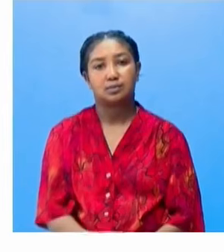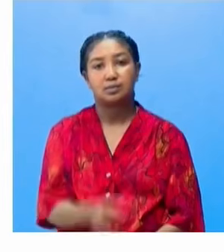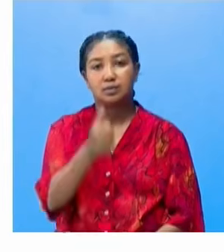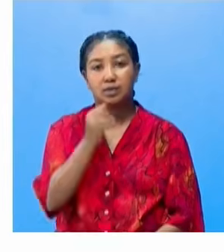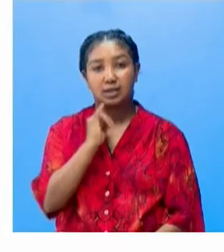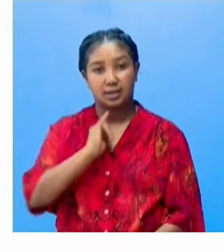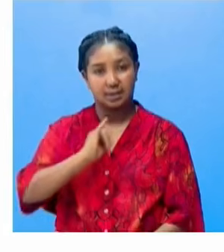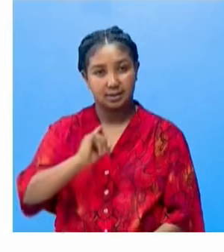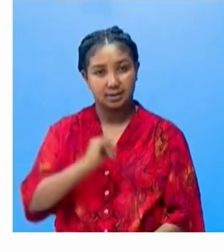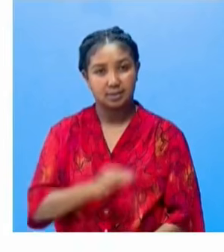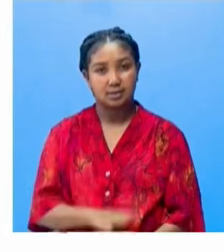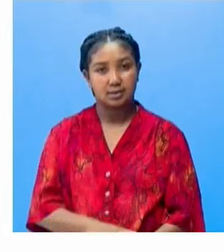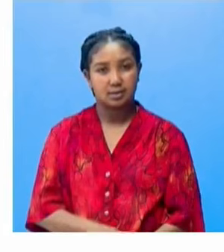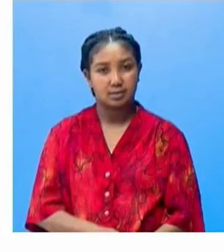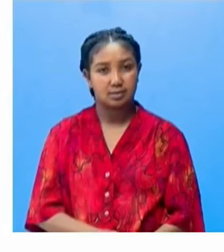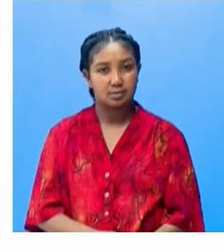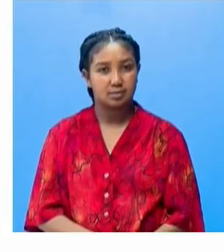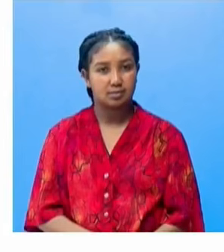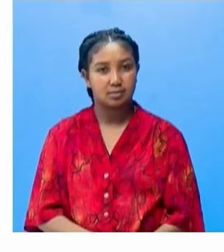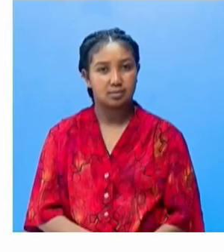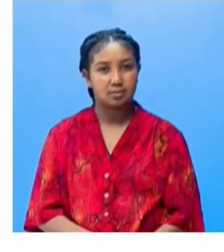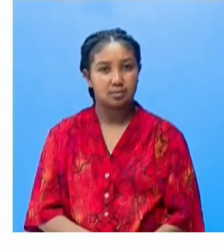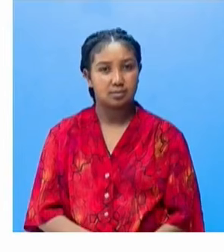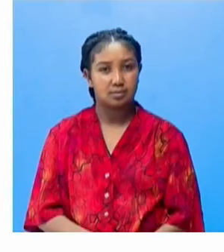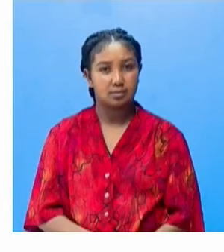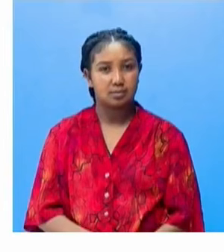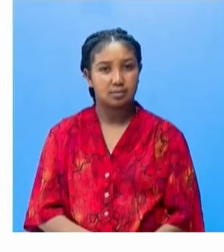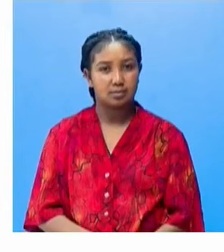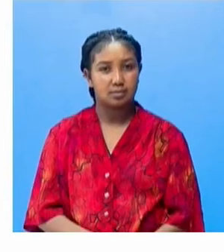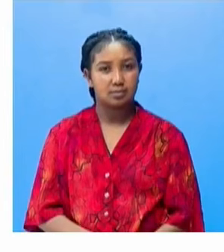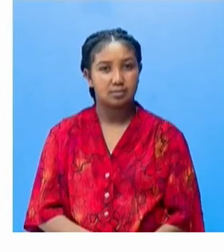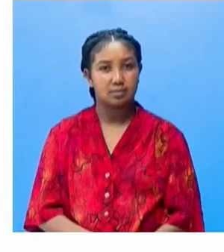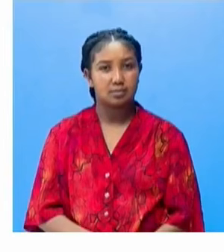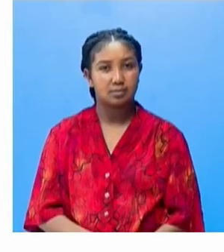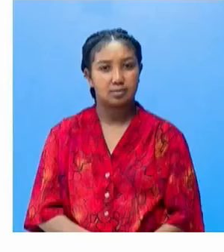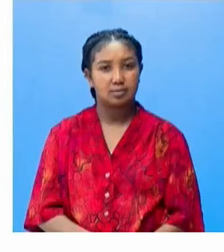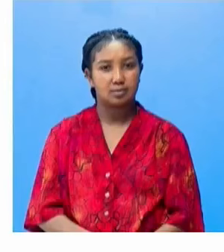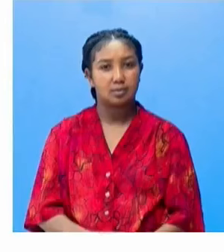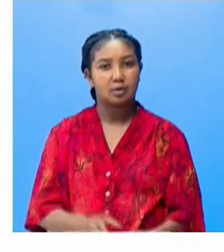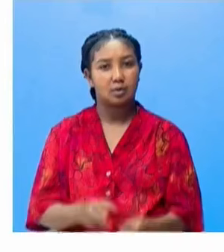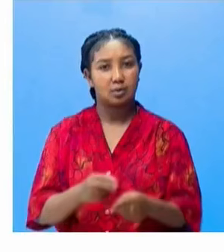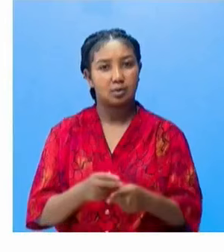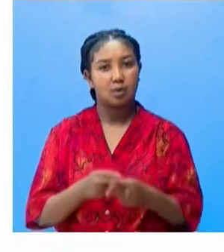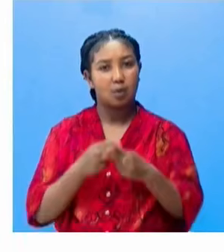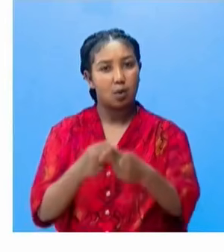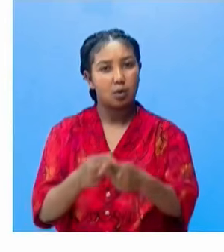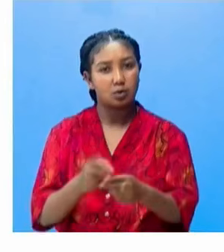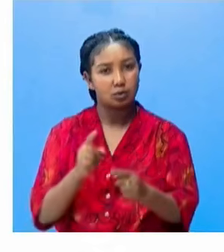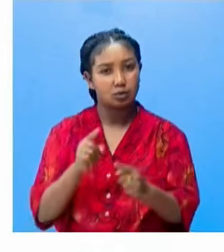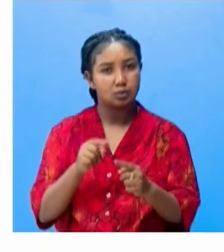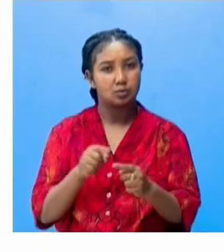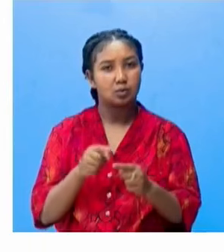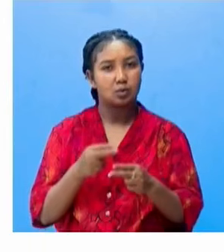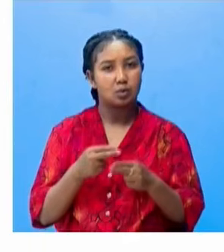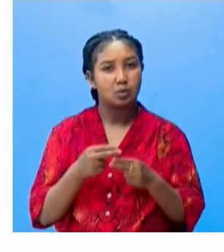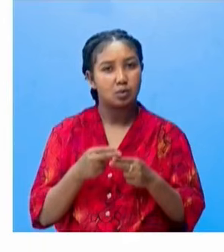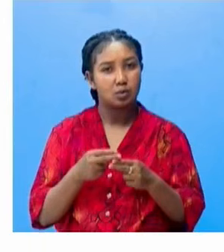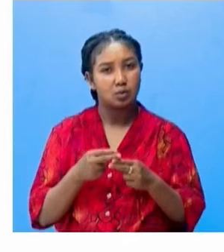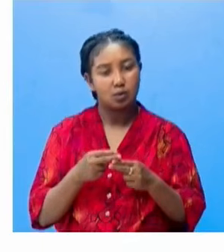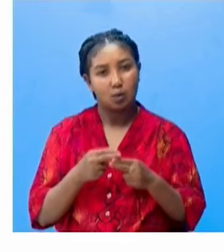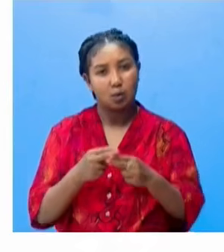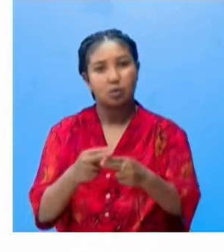is called. She is called to the office, or she is